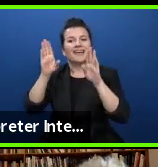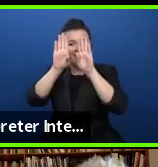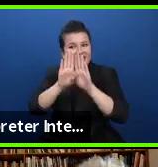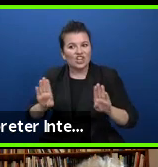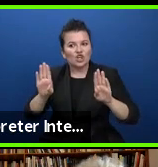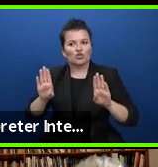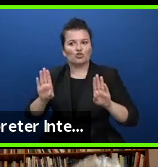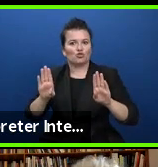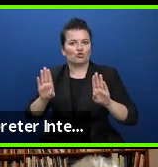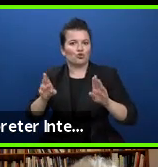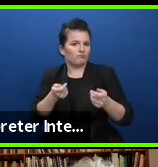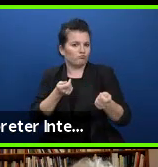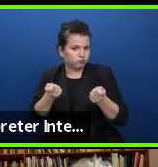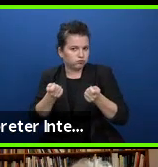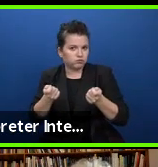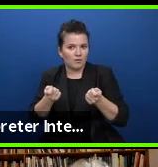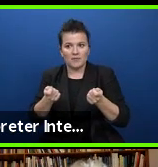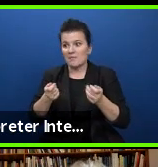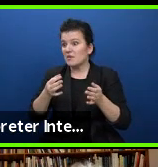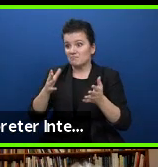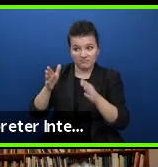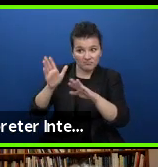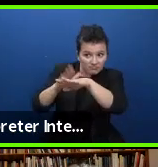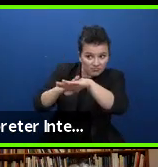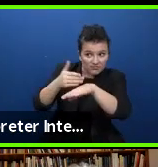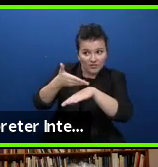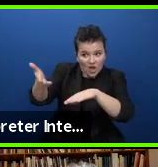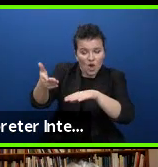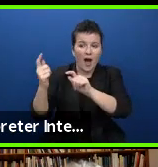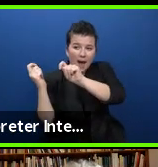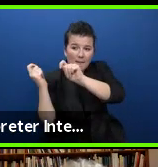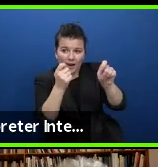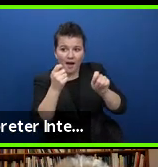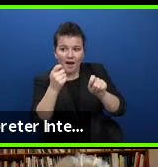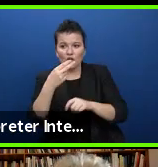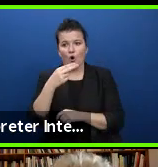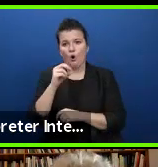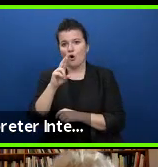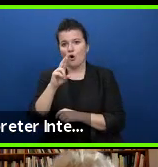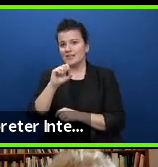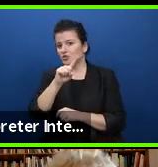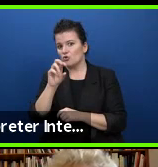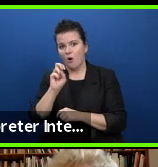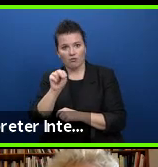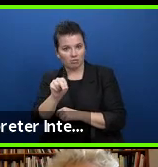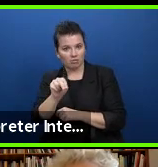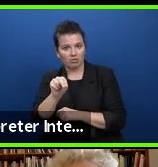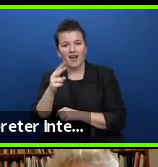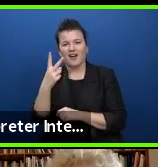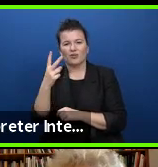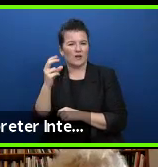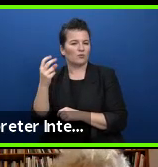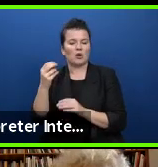for Horizon funding programs and sort of more the